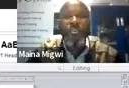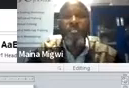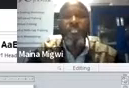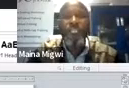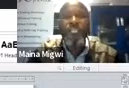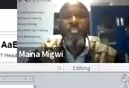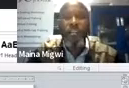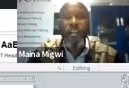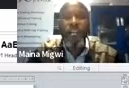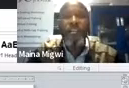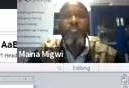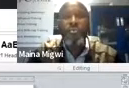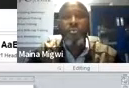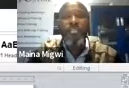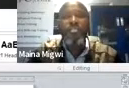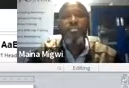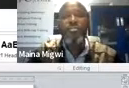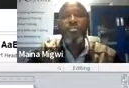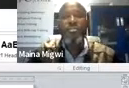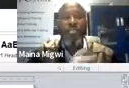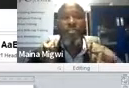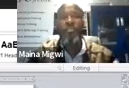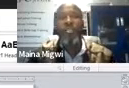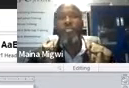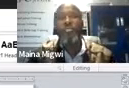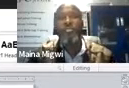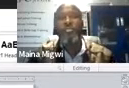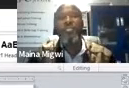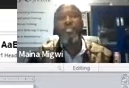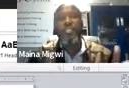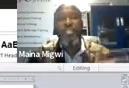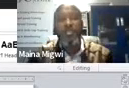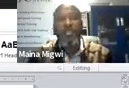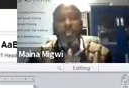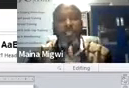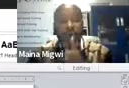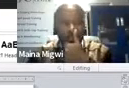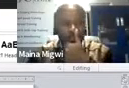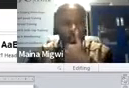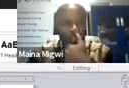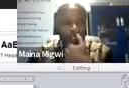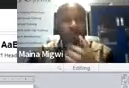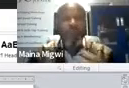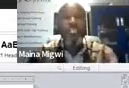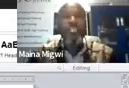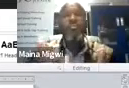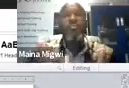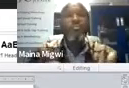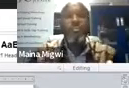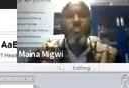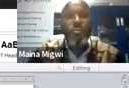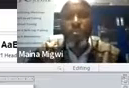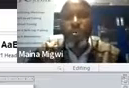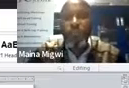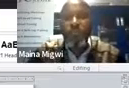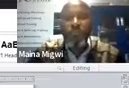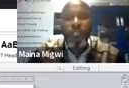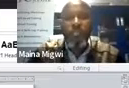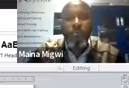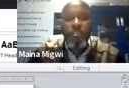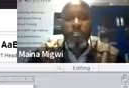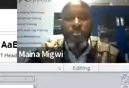of evidence apply, and focus is normally on past events and determining rights. It's a very